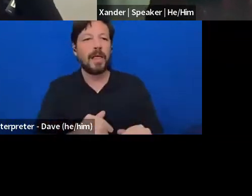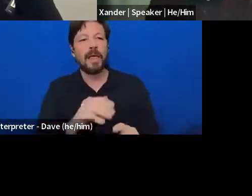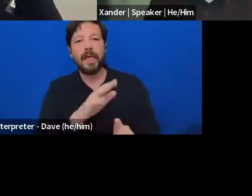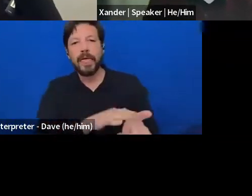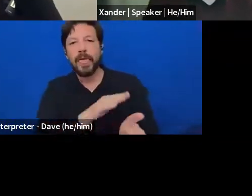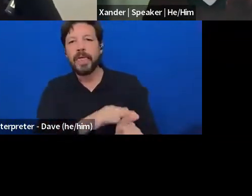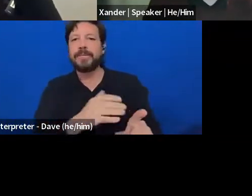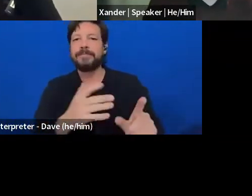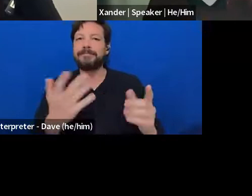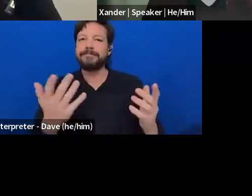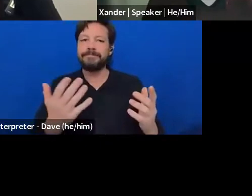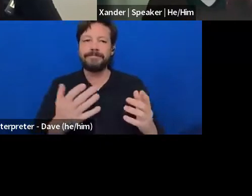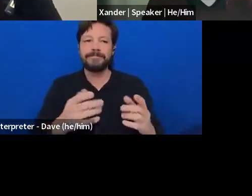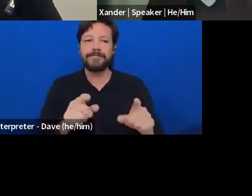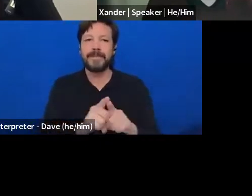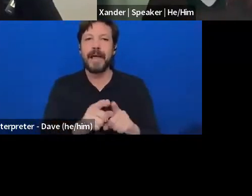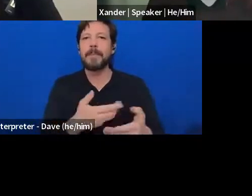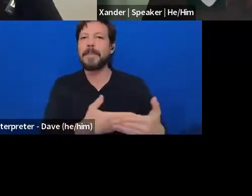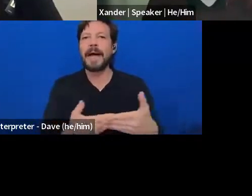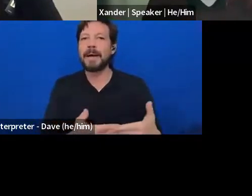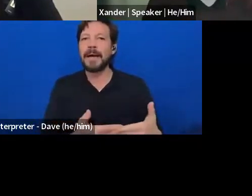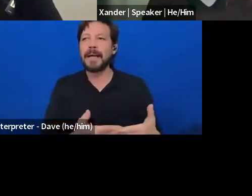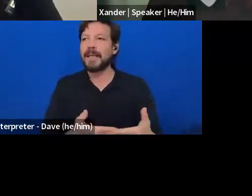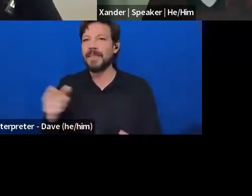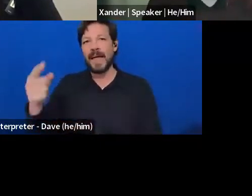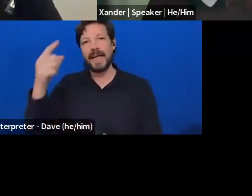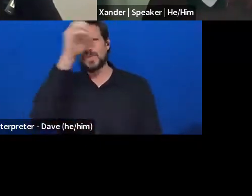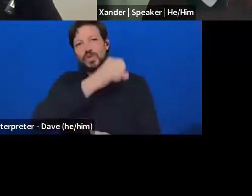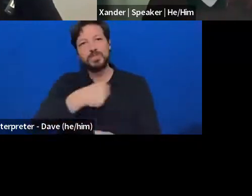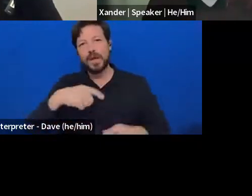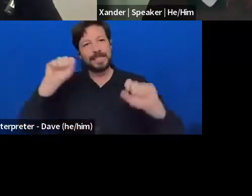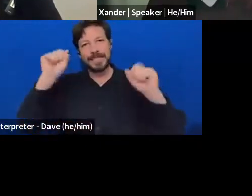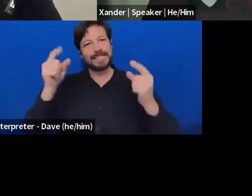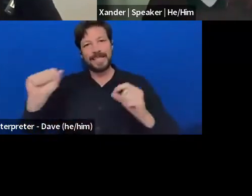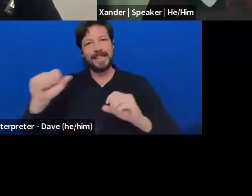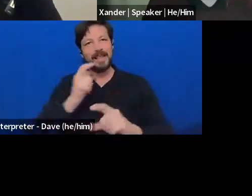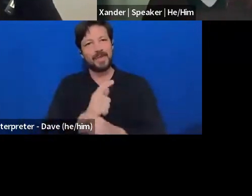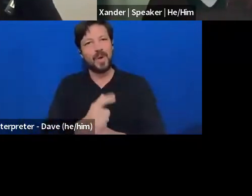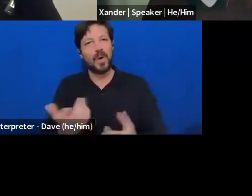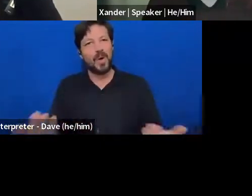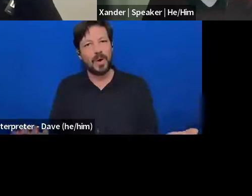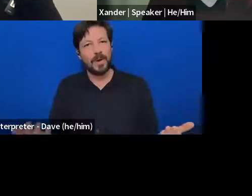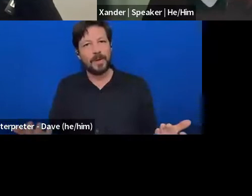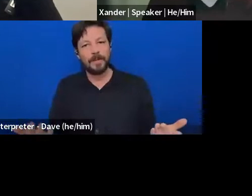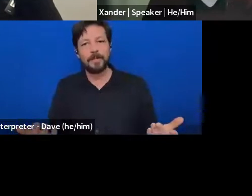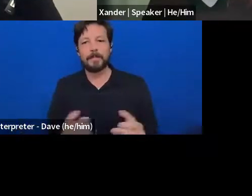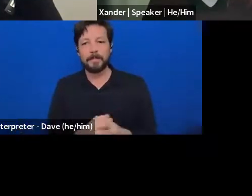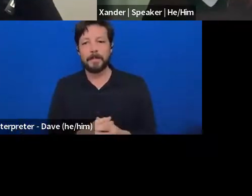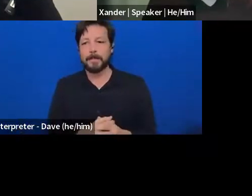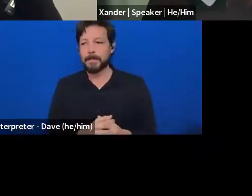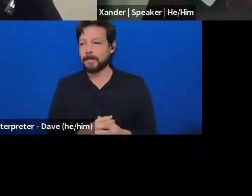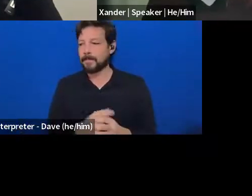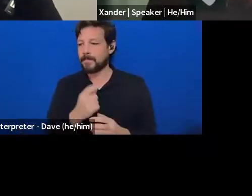way that was like I was a baby because they thought I didn't understand. So I think it's about expectations for the person